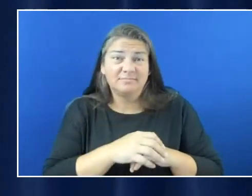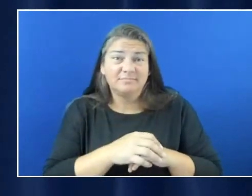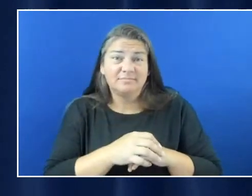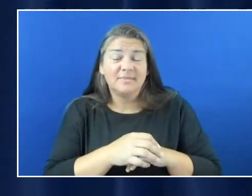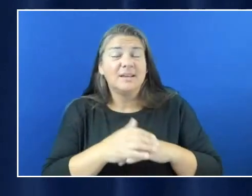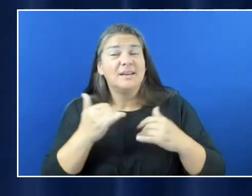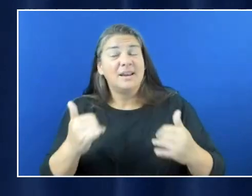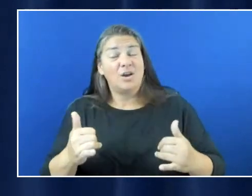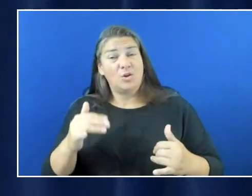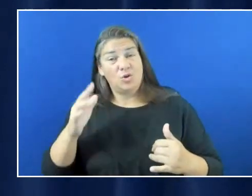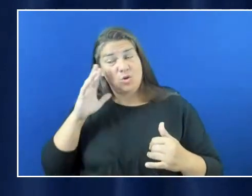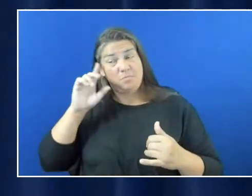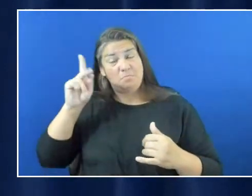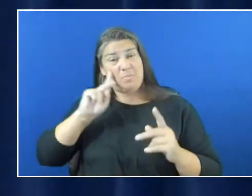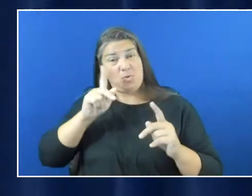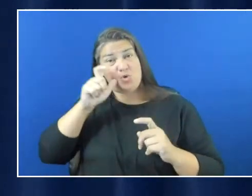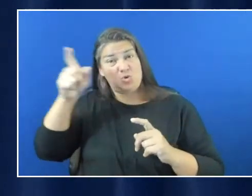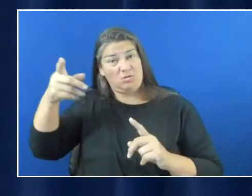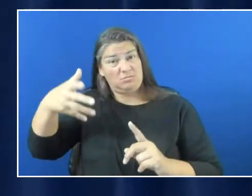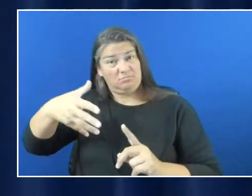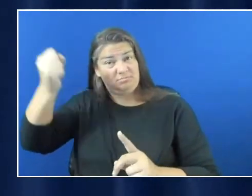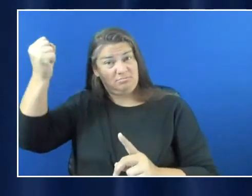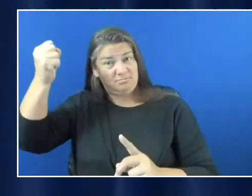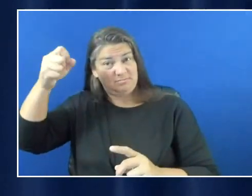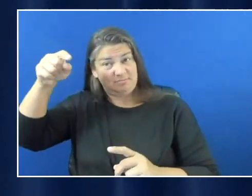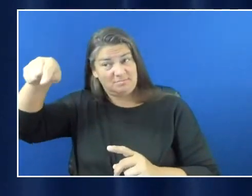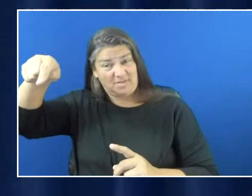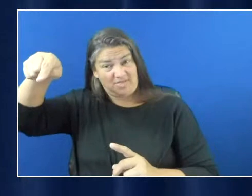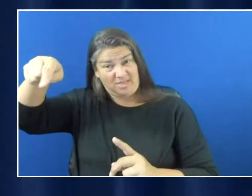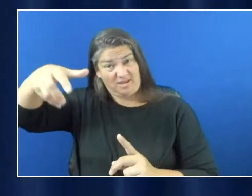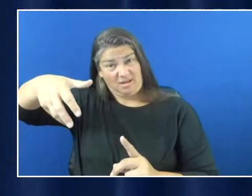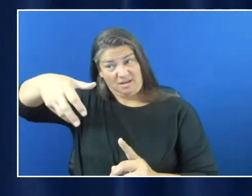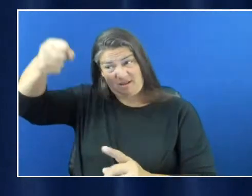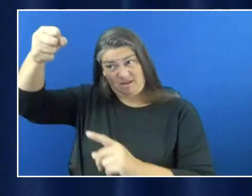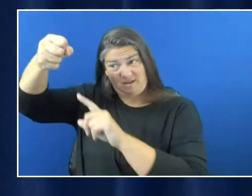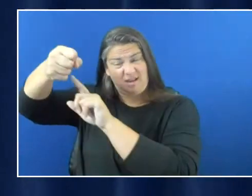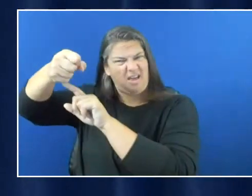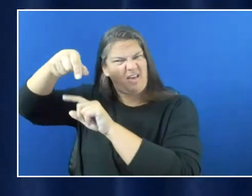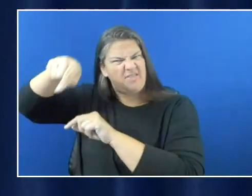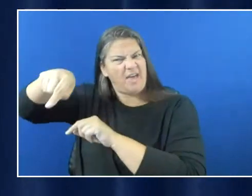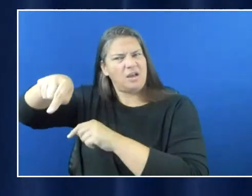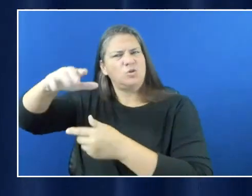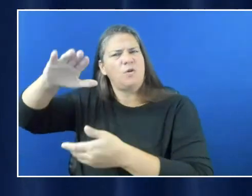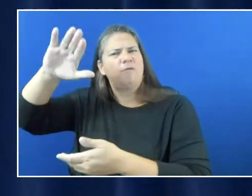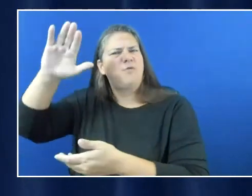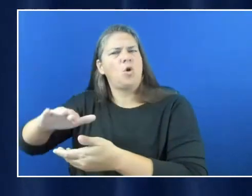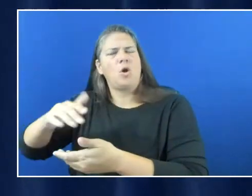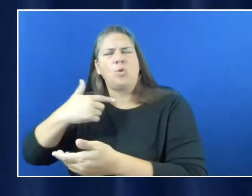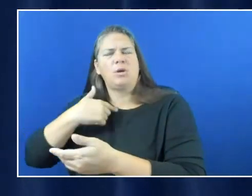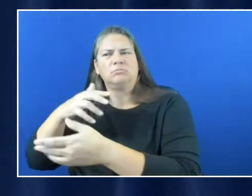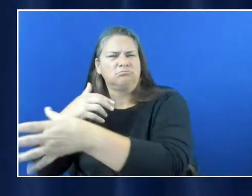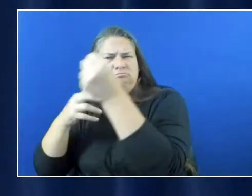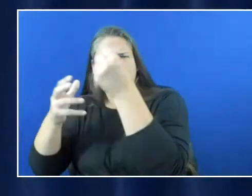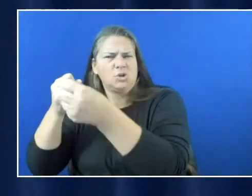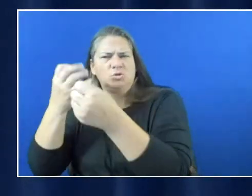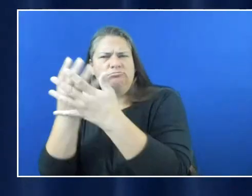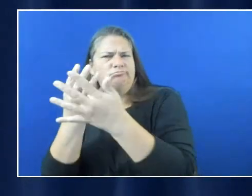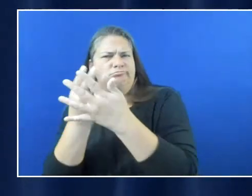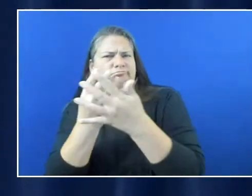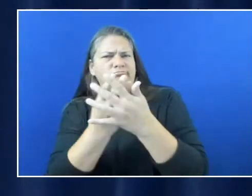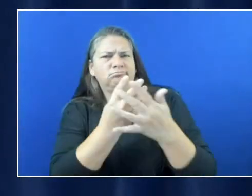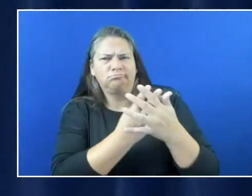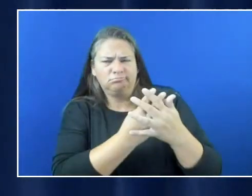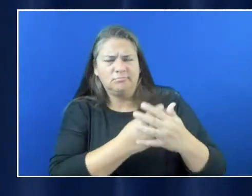on our families and our communities. In 2019, Kentucky ranked 9th in the